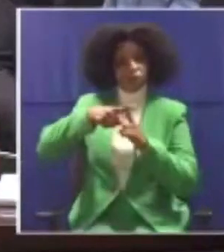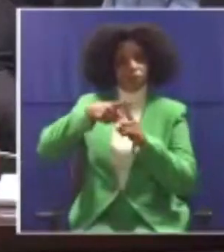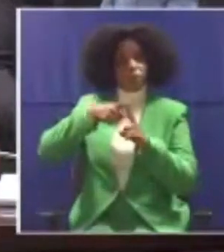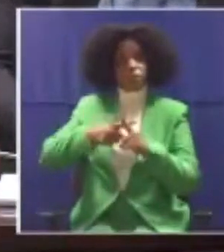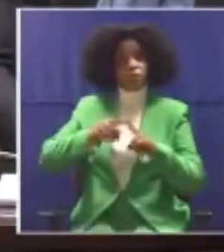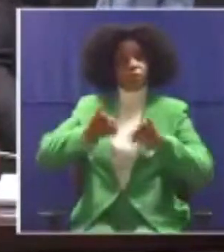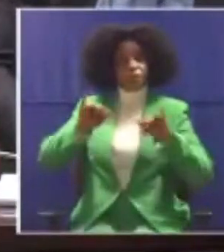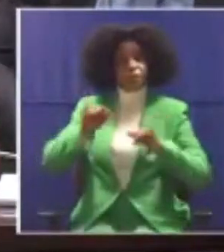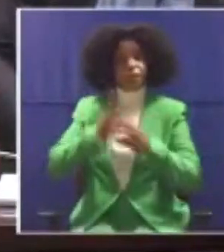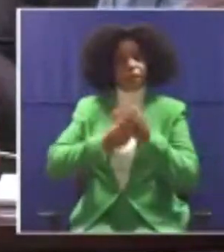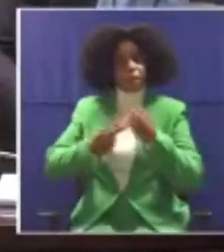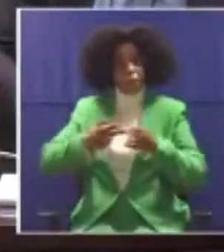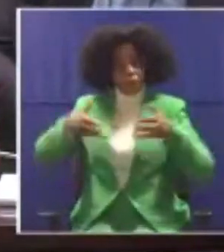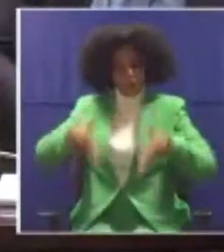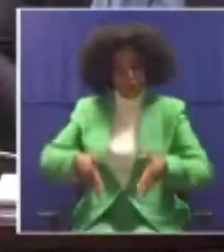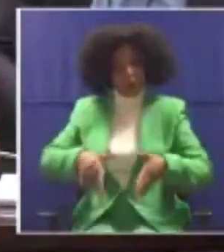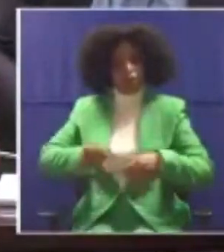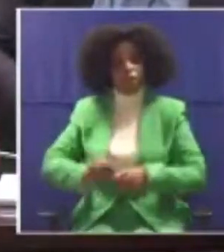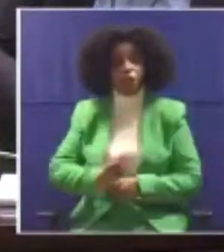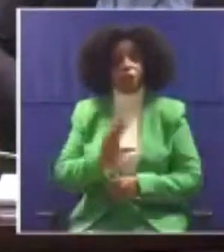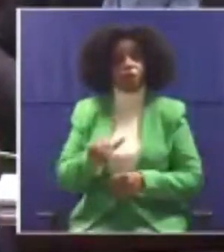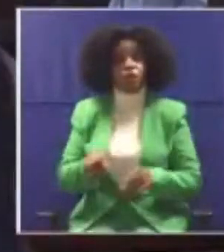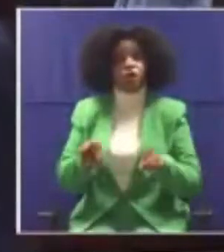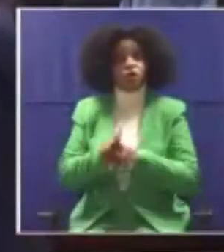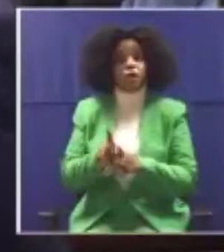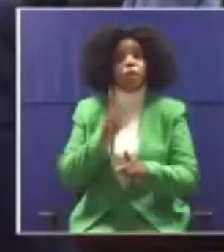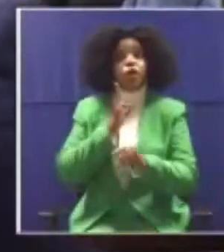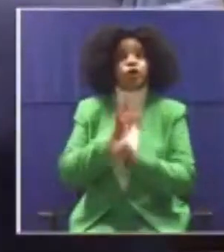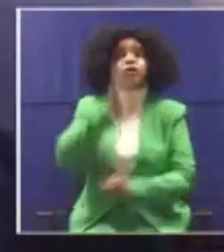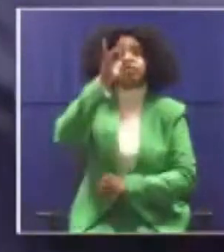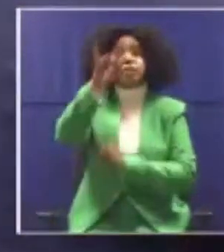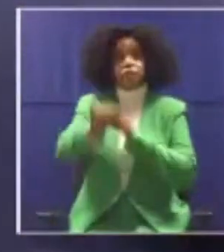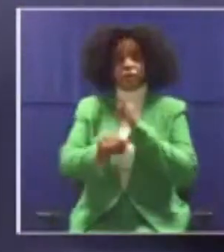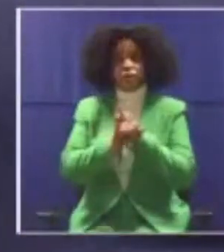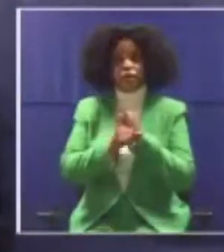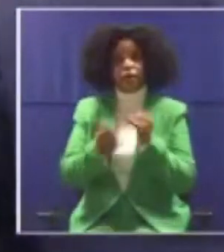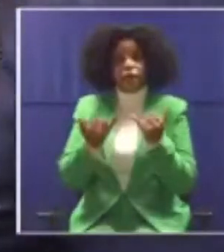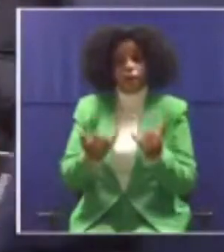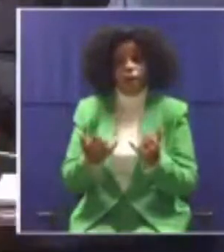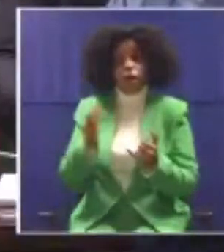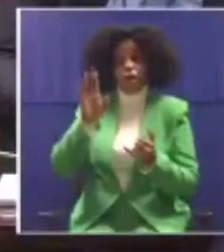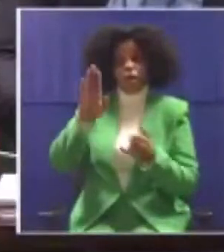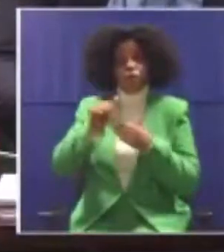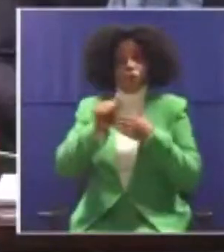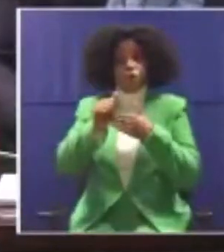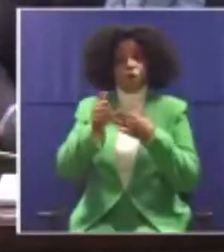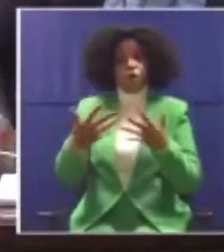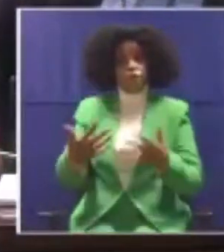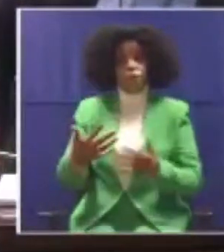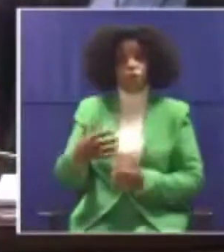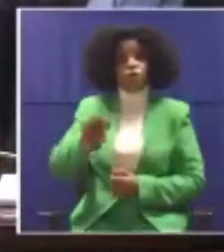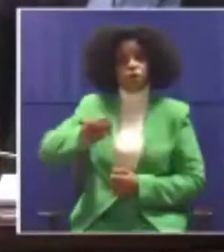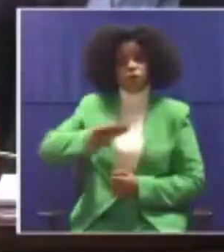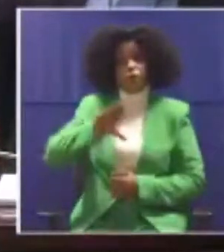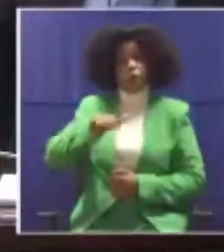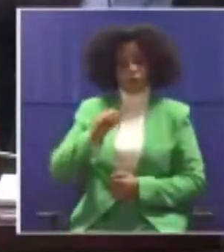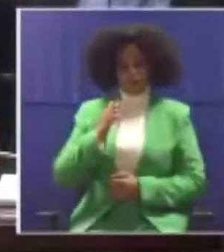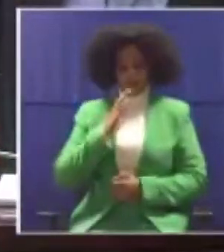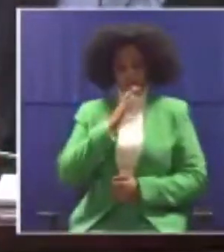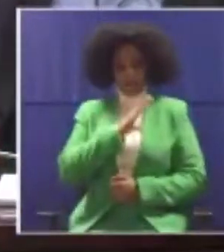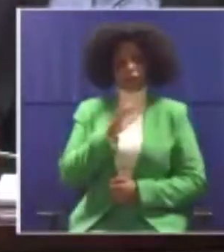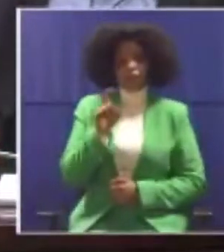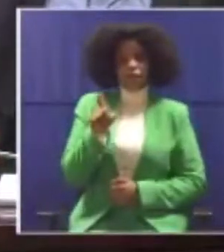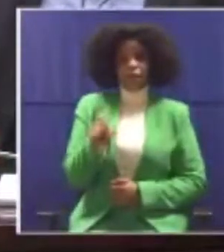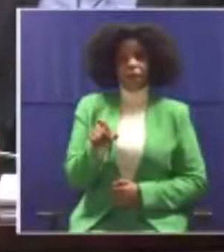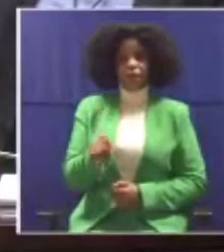and internationally. In your role as a leader of the South African National AIDS Council, in the country's integrated response to